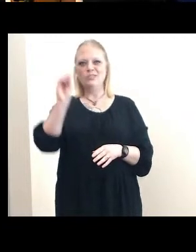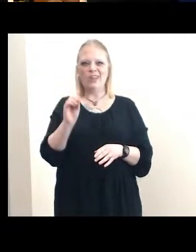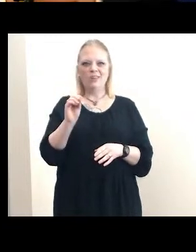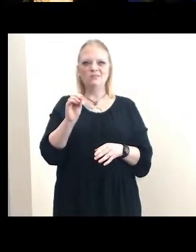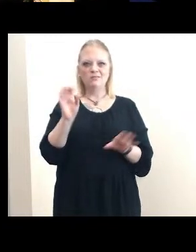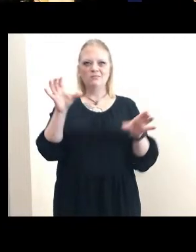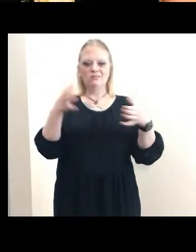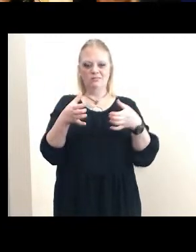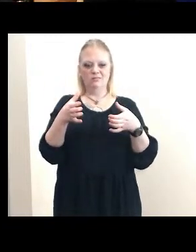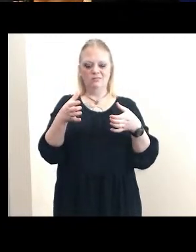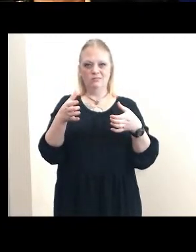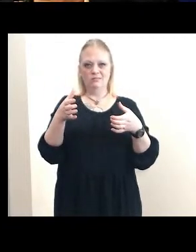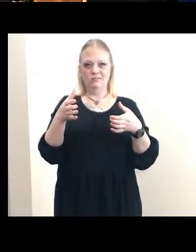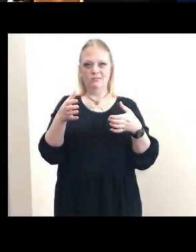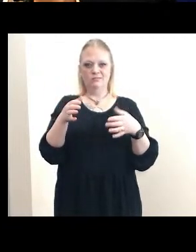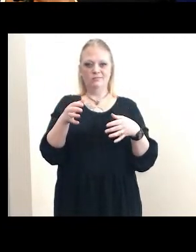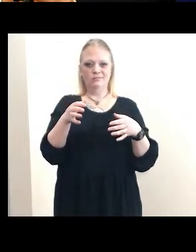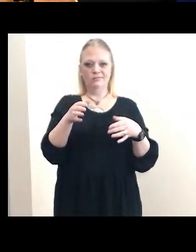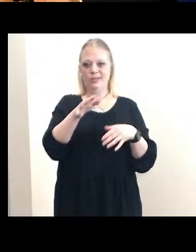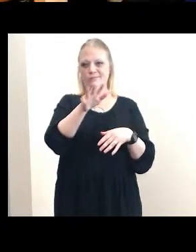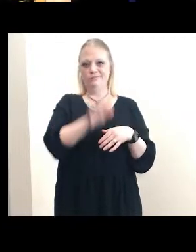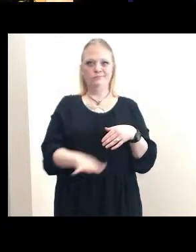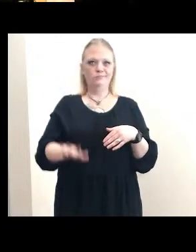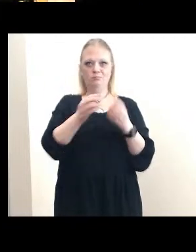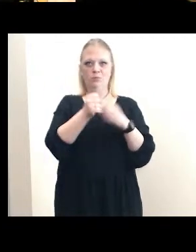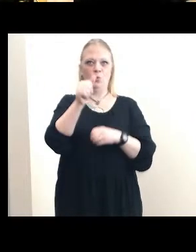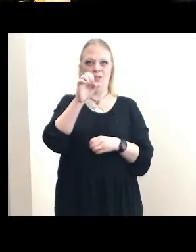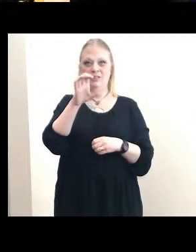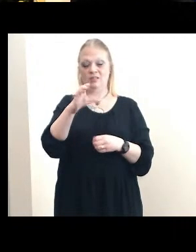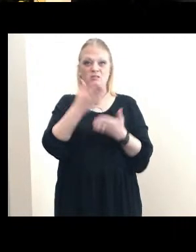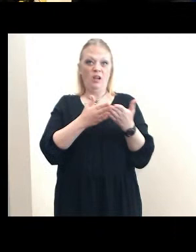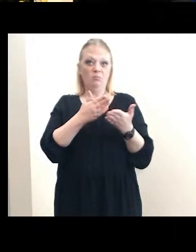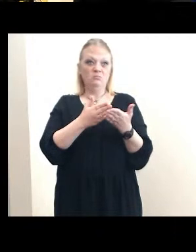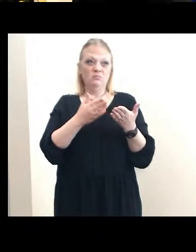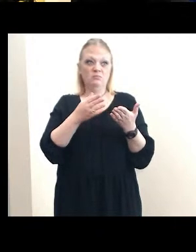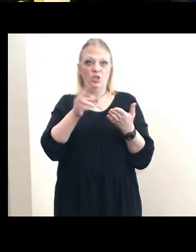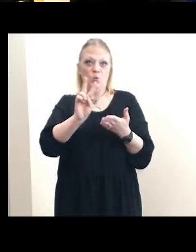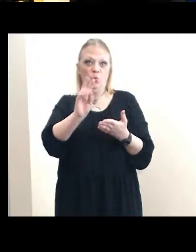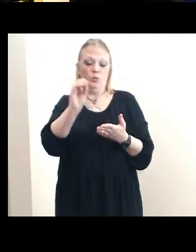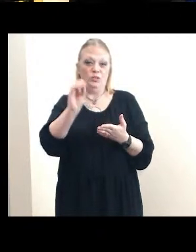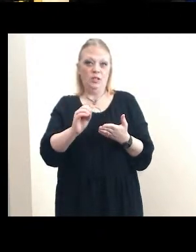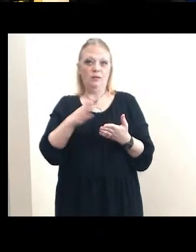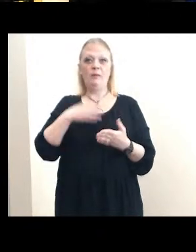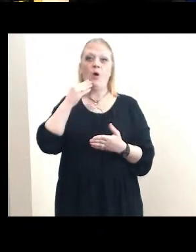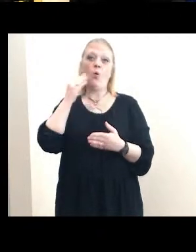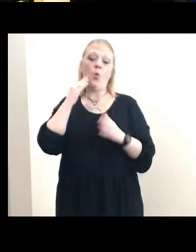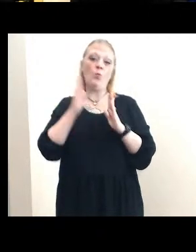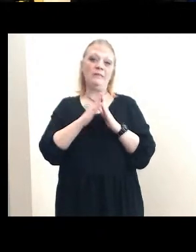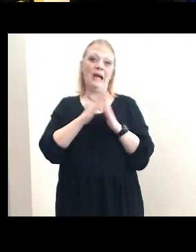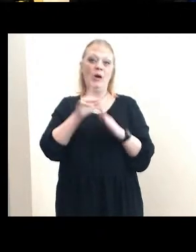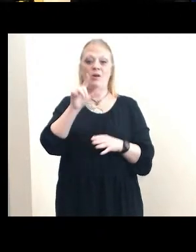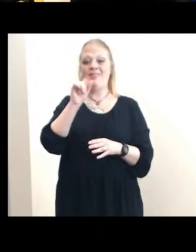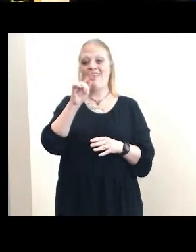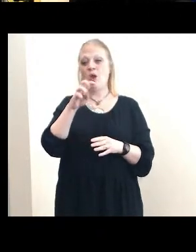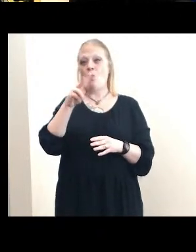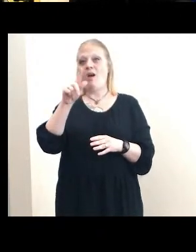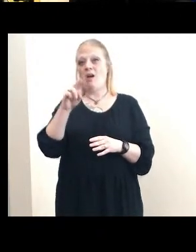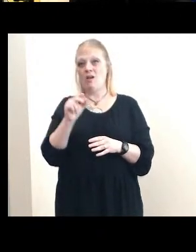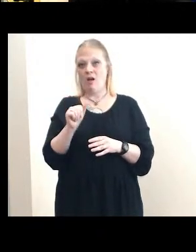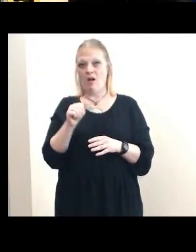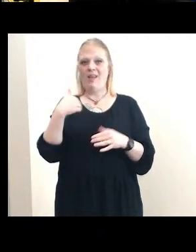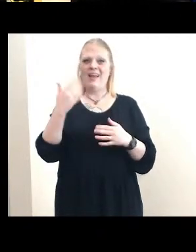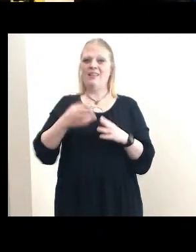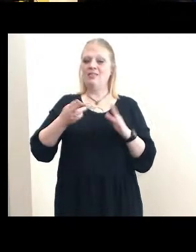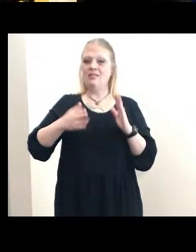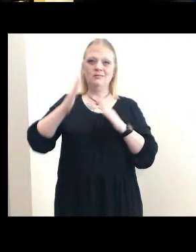category across much of Erie County. Some are actually in the 2s. My hometown of Lackawanna had the highest number for